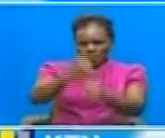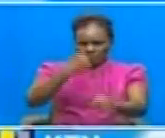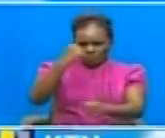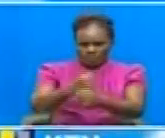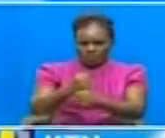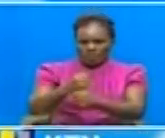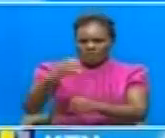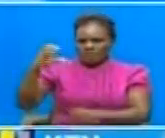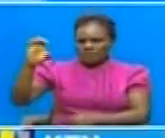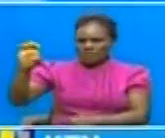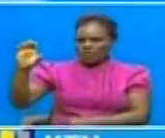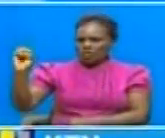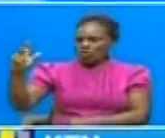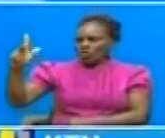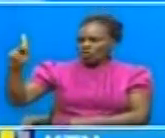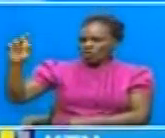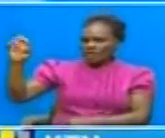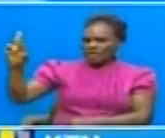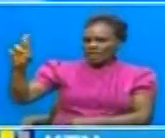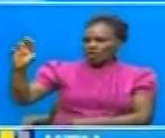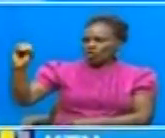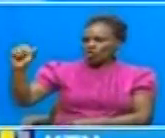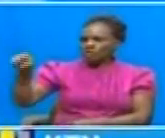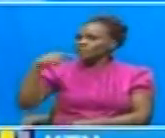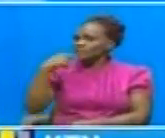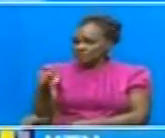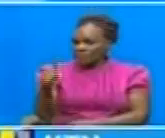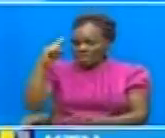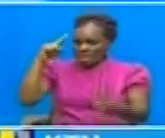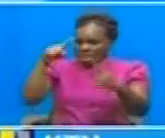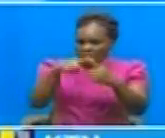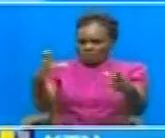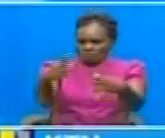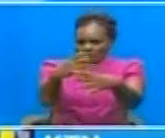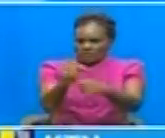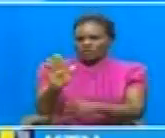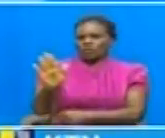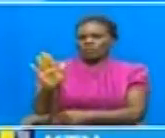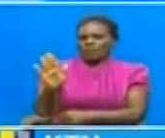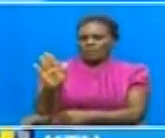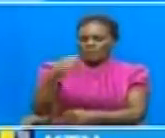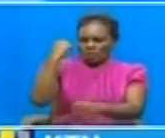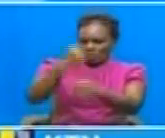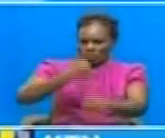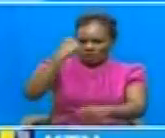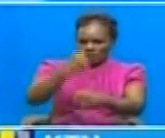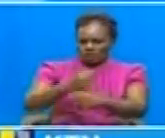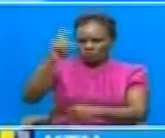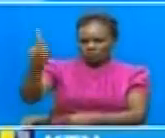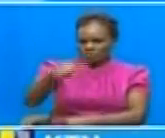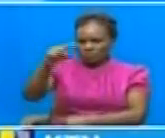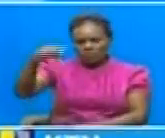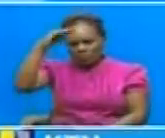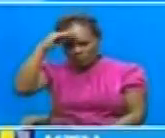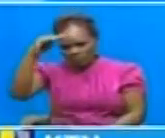Keroche Brewery's CEO Tabitha Karanja has decried what she calls the targeting of Keroche products in the ongoing raids on illegal